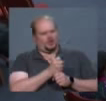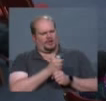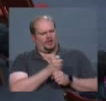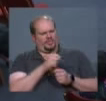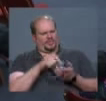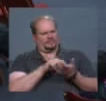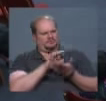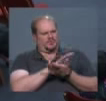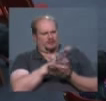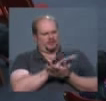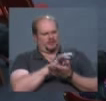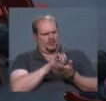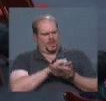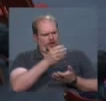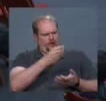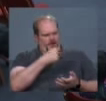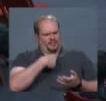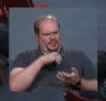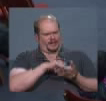Because it was a personal request.